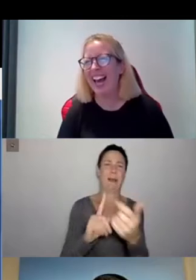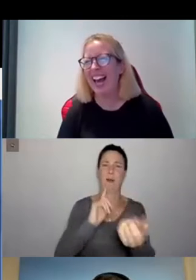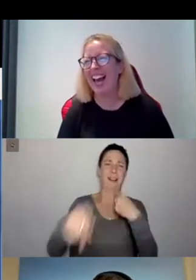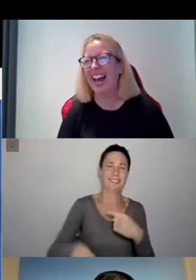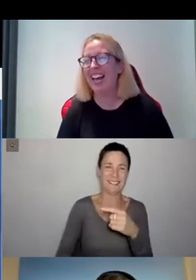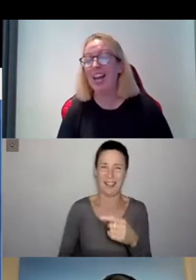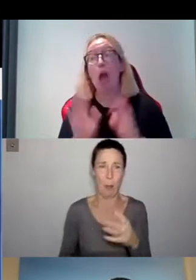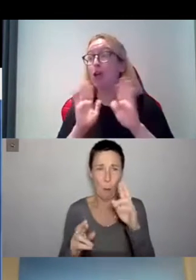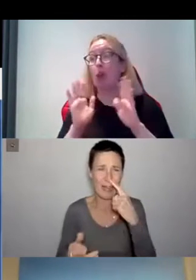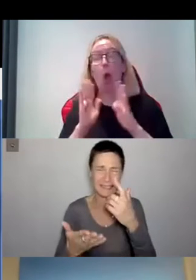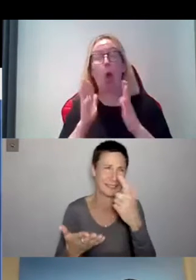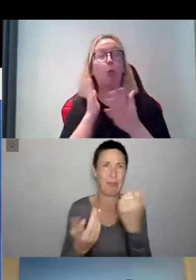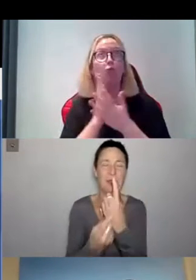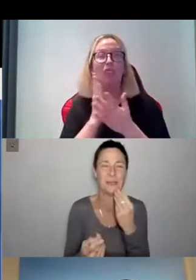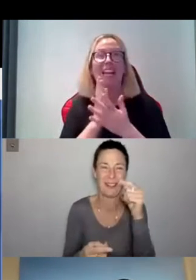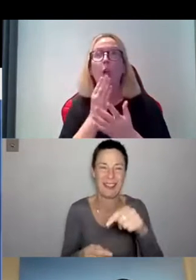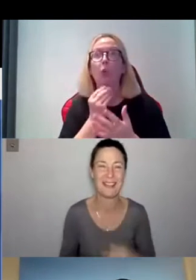something useful in there.